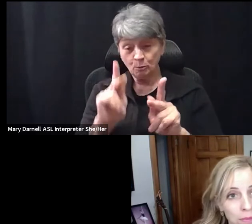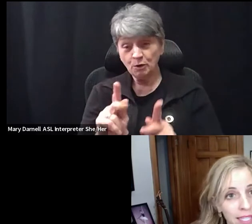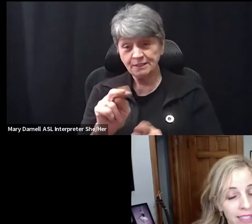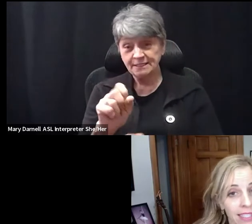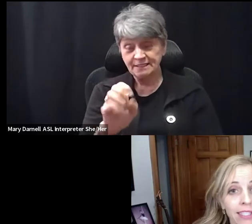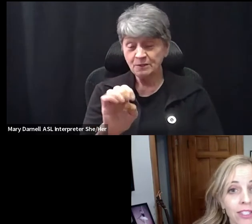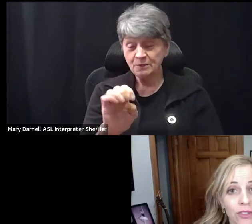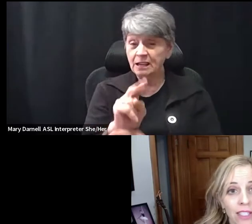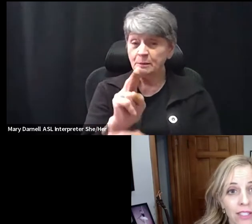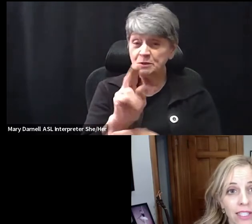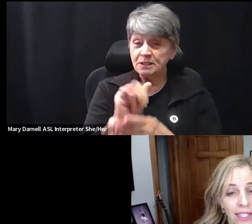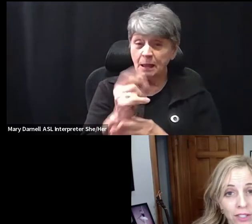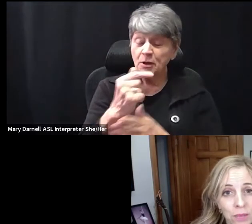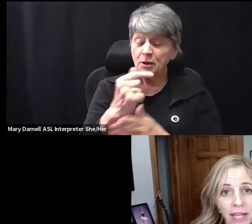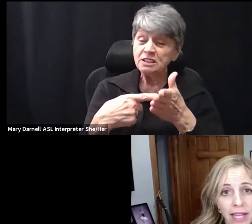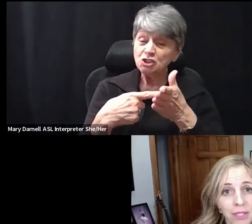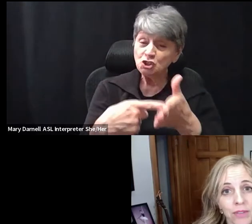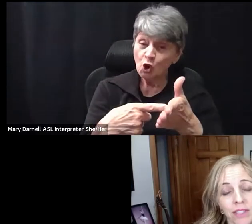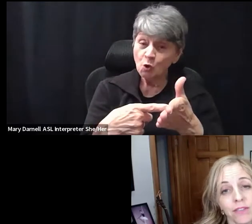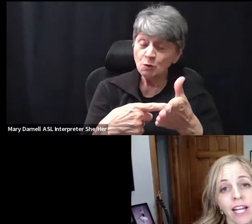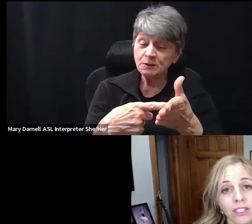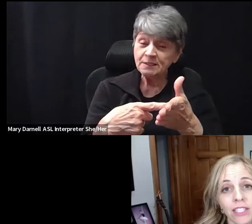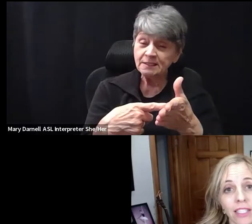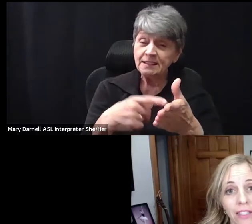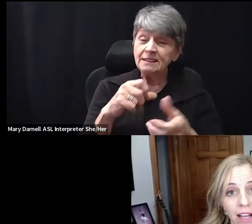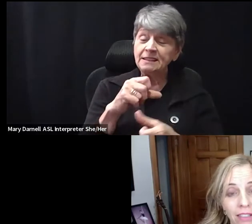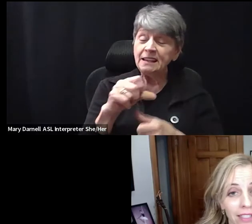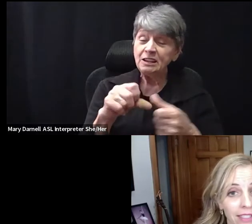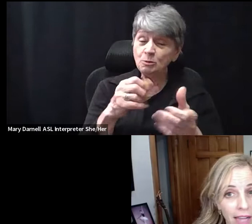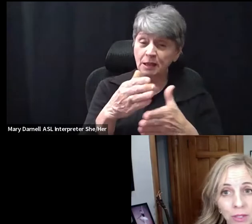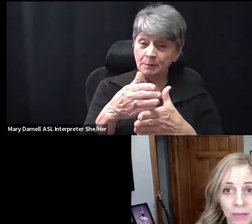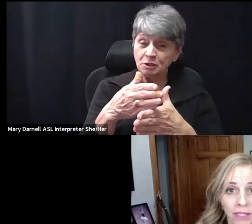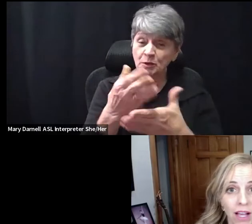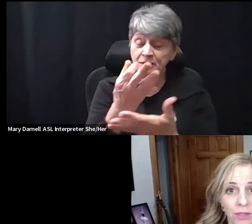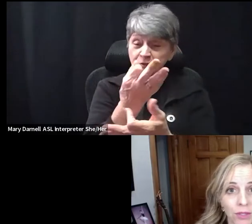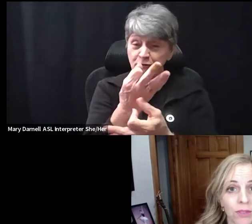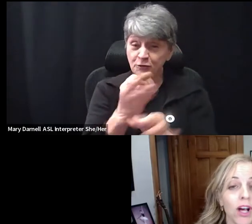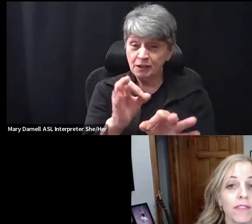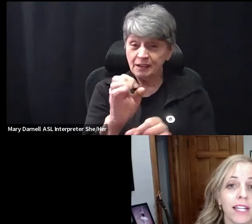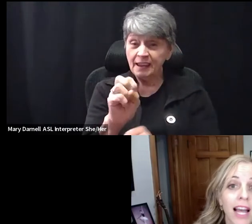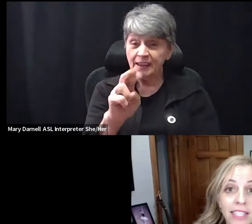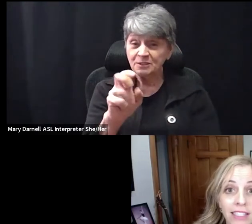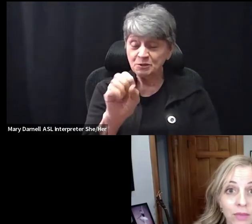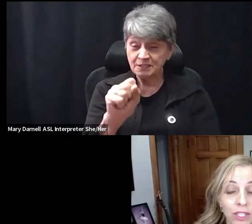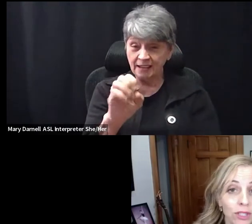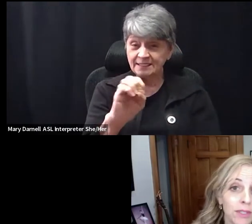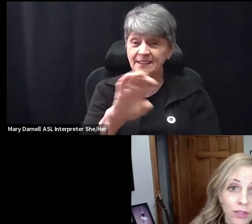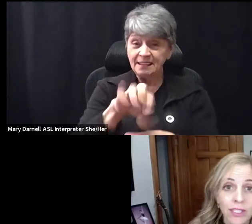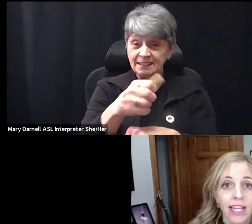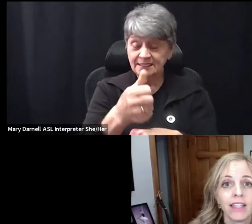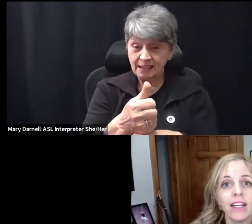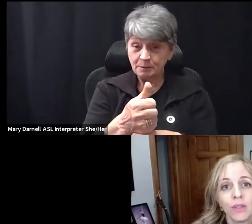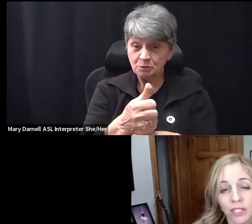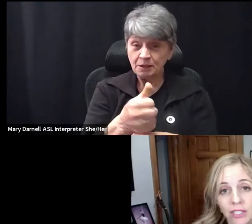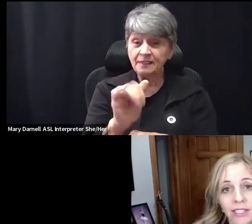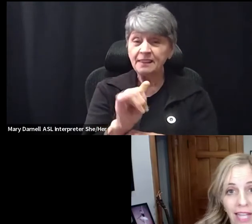that quote because it illustrates the interplay between the free exercise clause and the Establishment Clause, which was often a context in which she was using